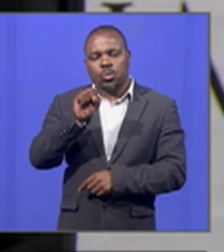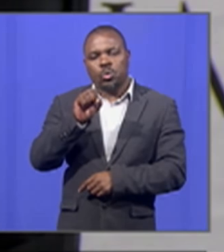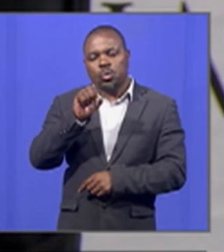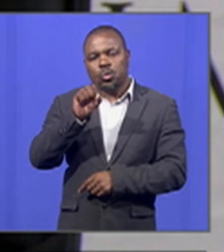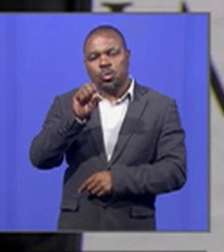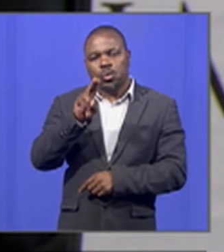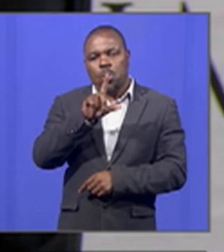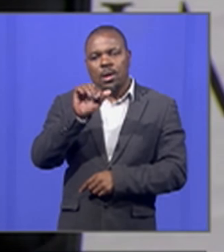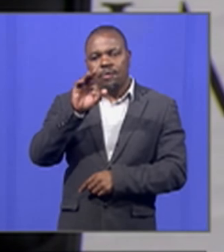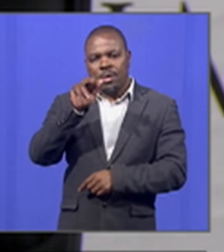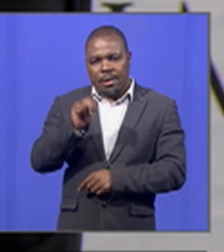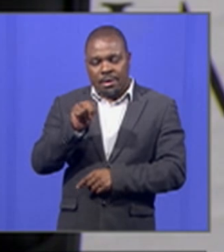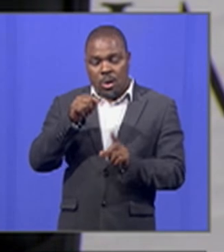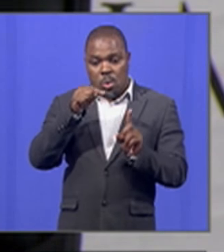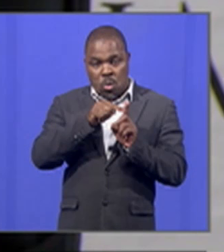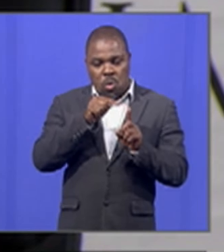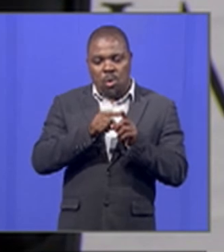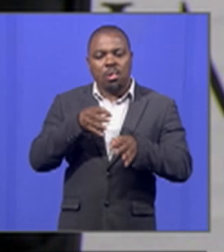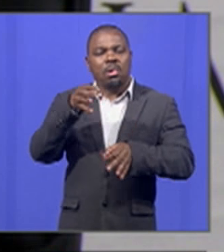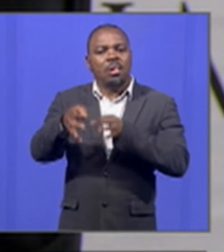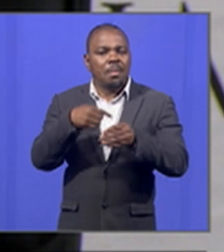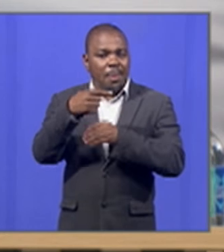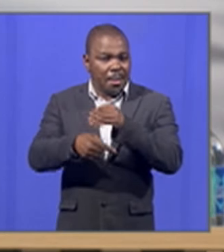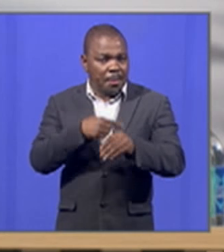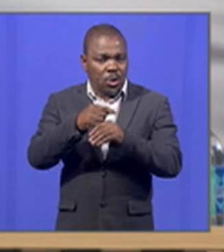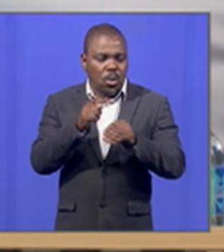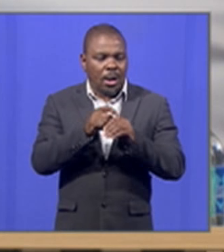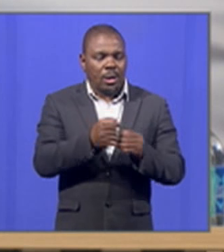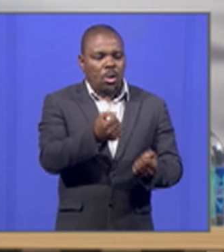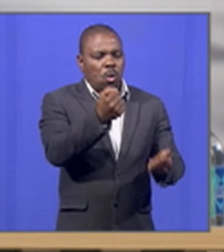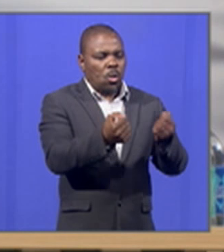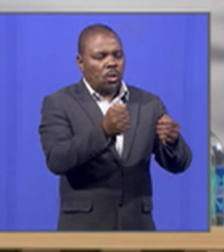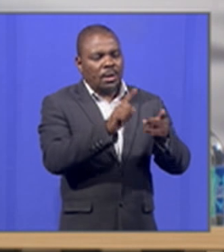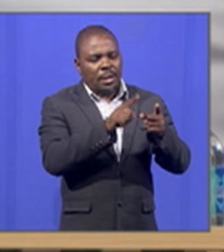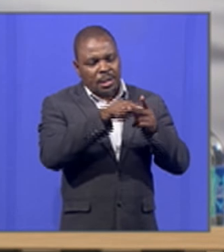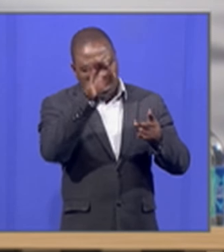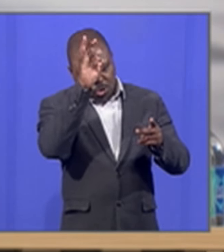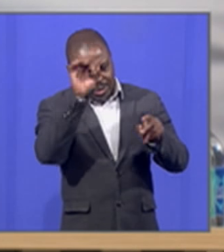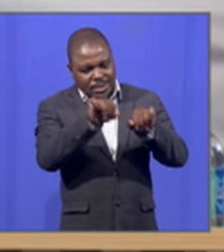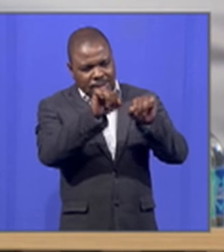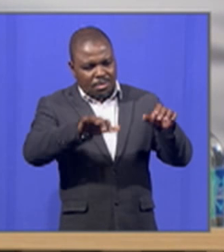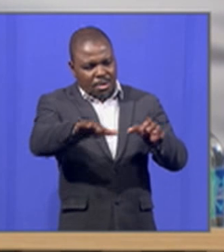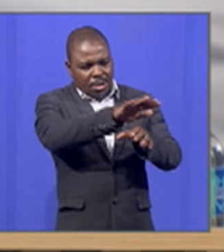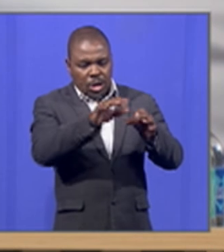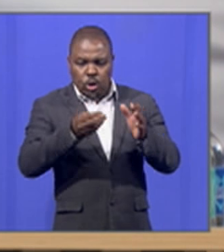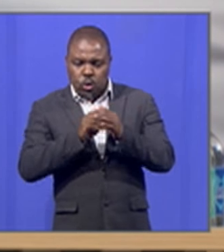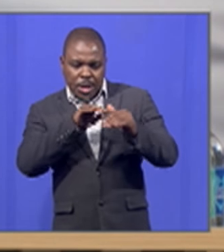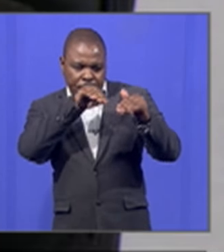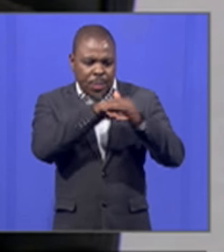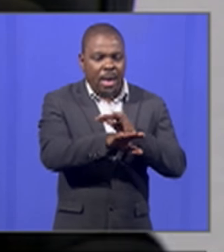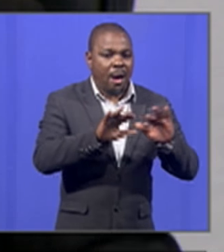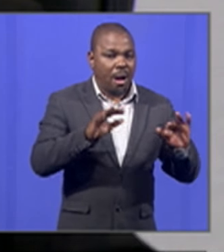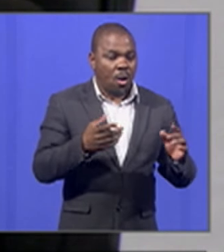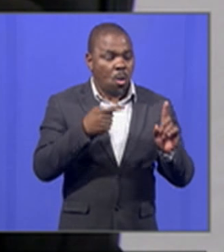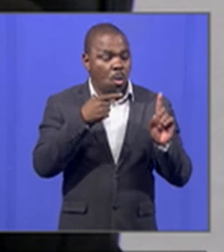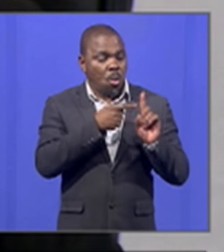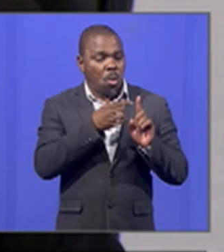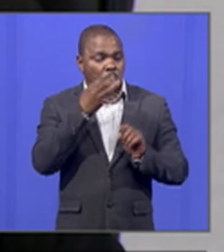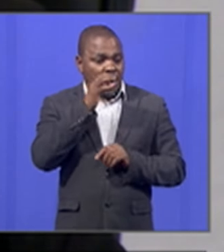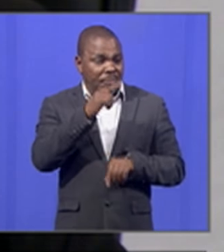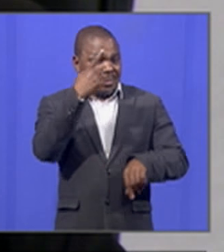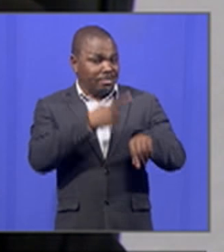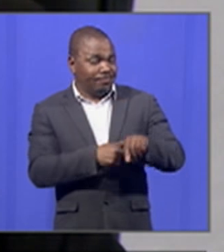filego bohlatse ka ga go šwahlelwa ga tshepetšo ya tša toka ke digongwana tša bosenyi fao a rego se ga se seswa go